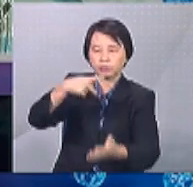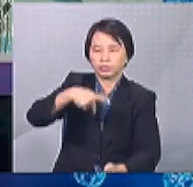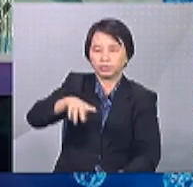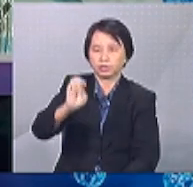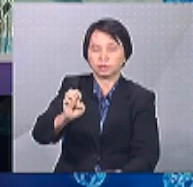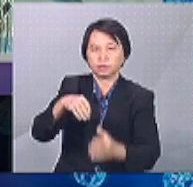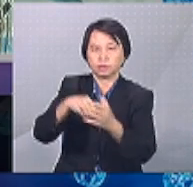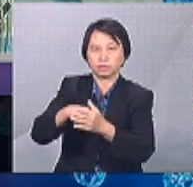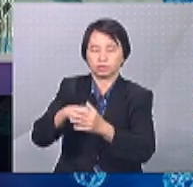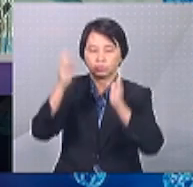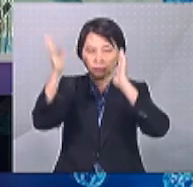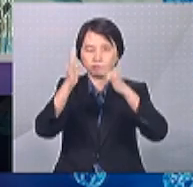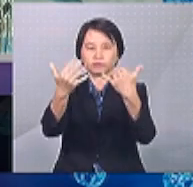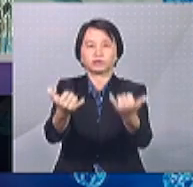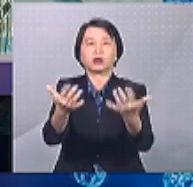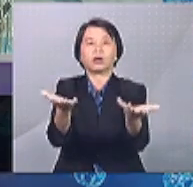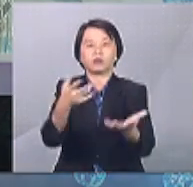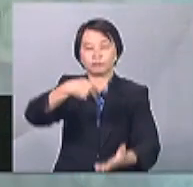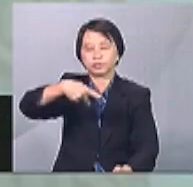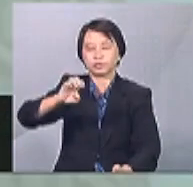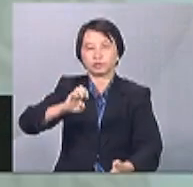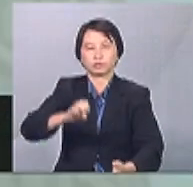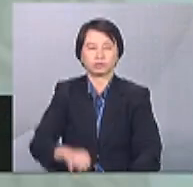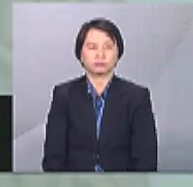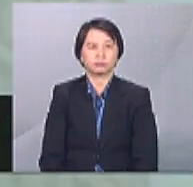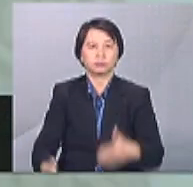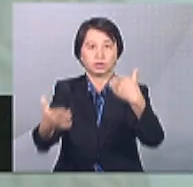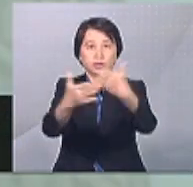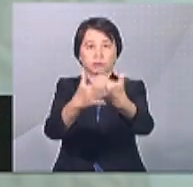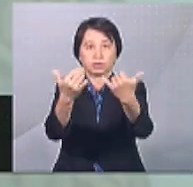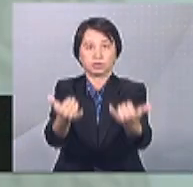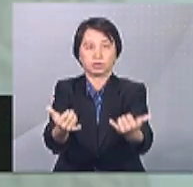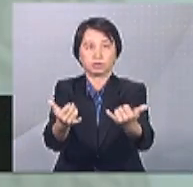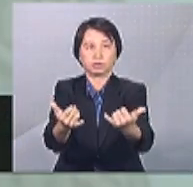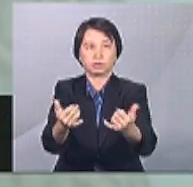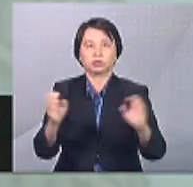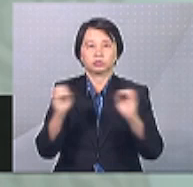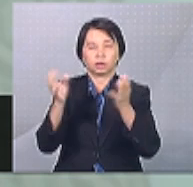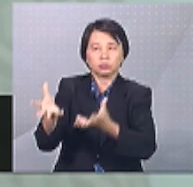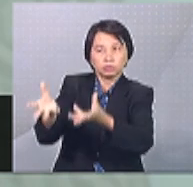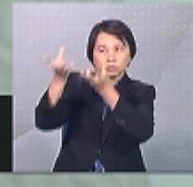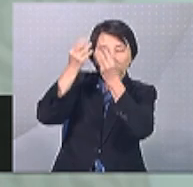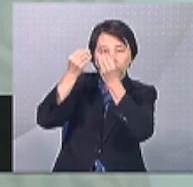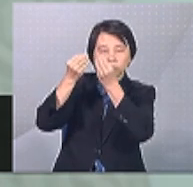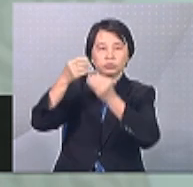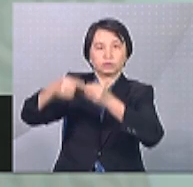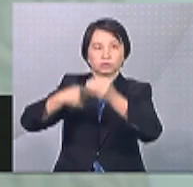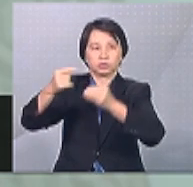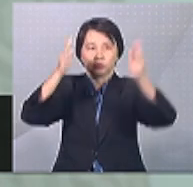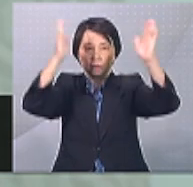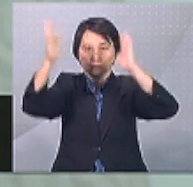country right now? So far we have no information with regards to